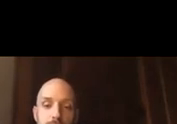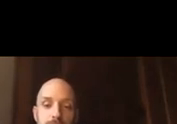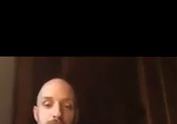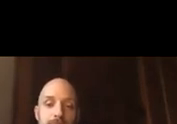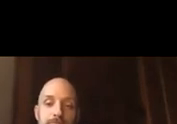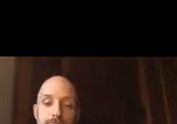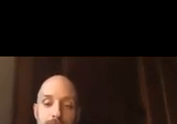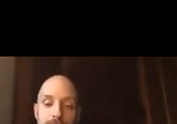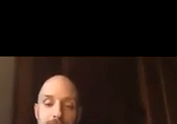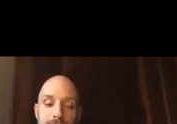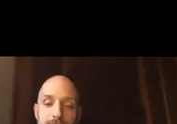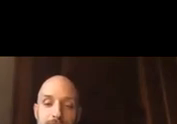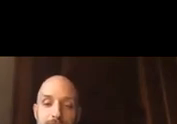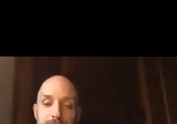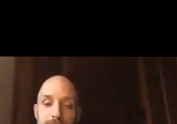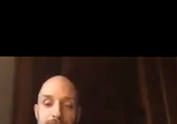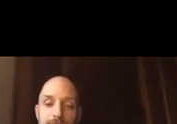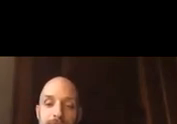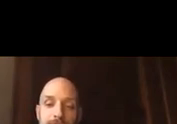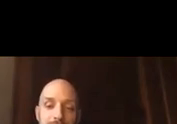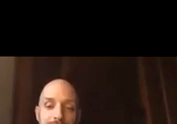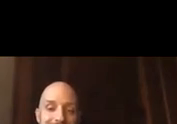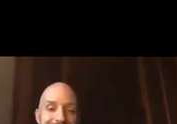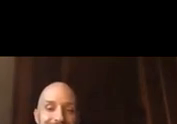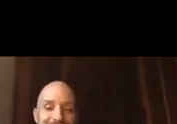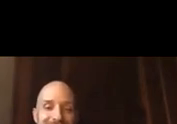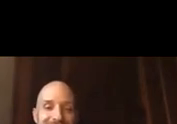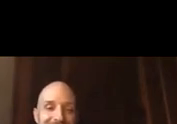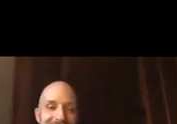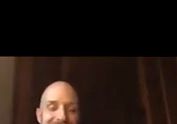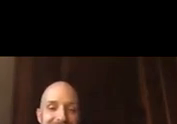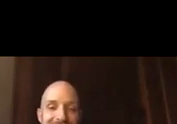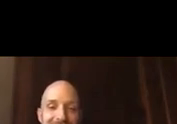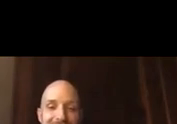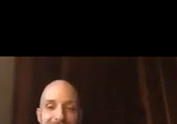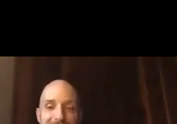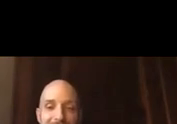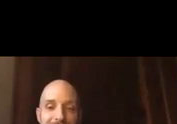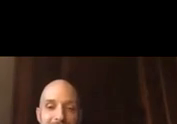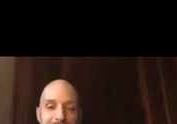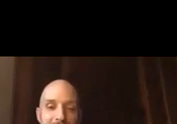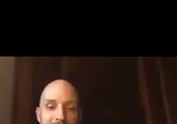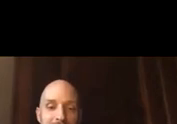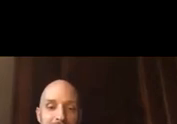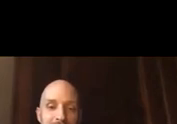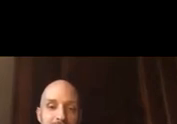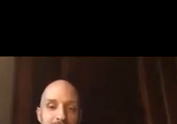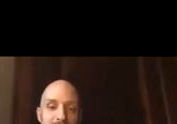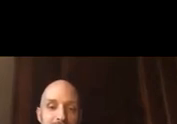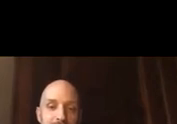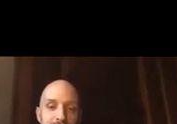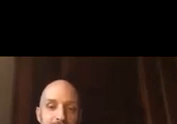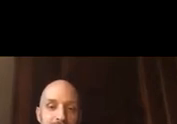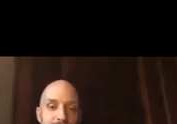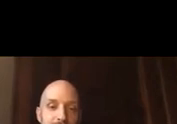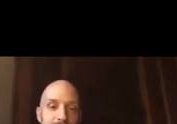they have smartphones, they have access to Wi-Fi. So I'm able to FaceTime them or Skype them or get them on the phone, which